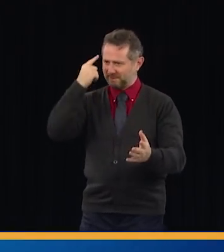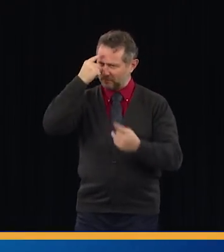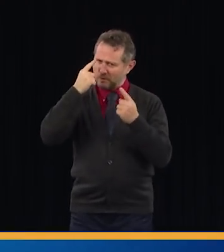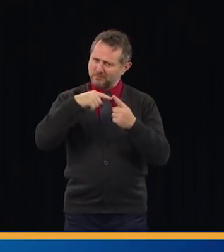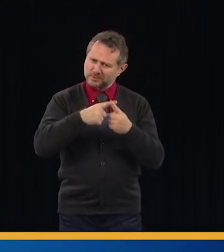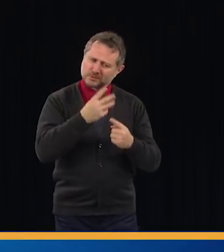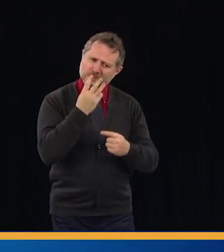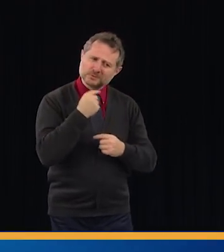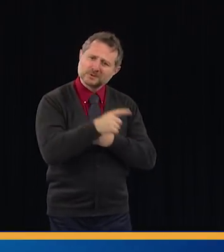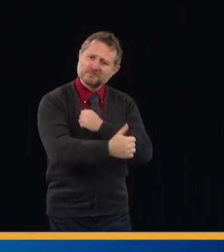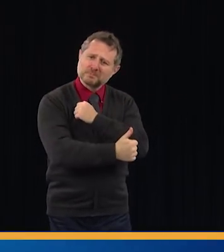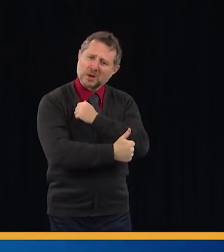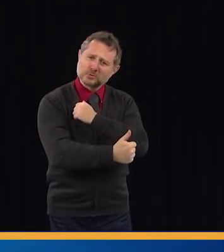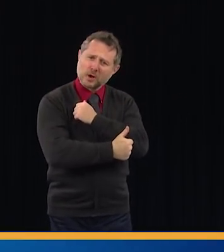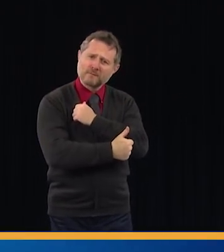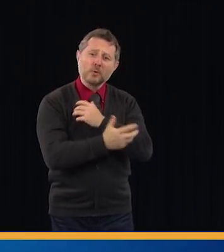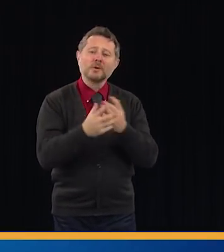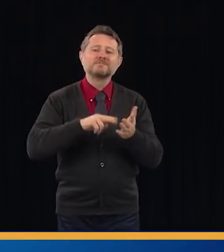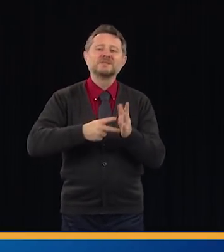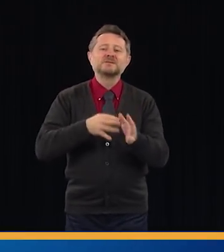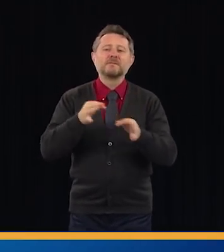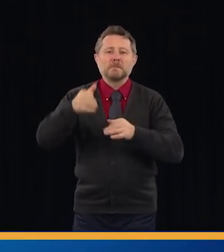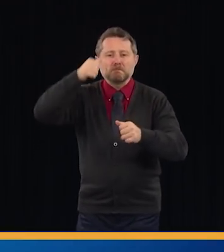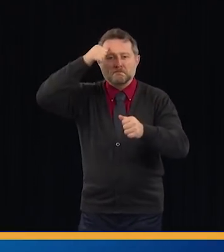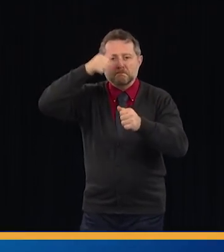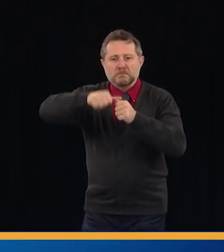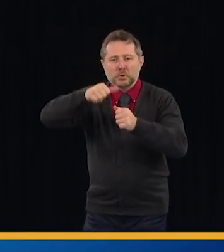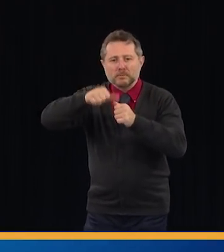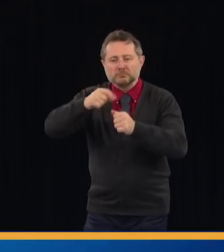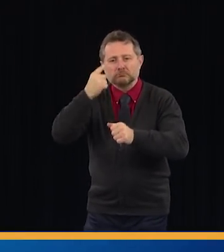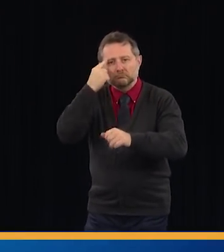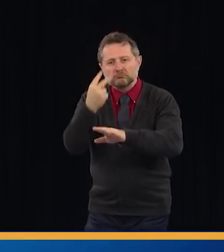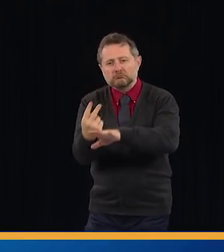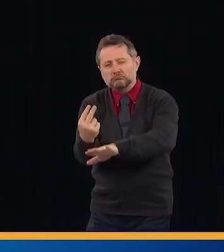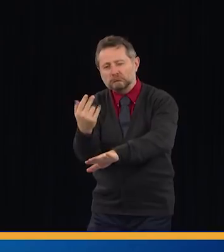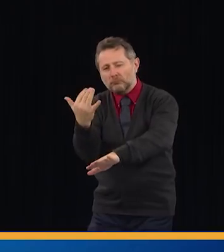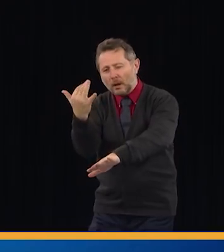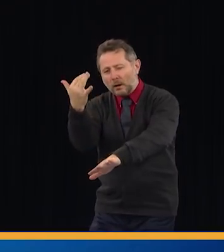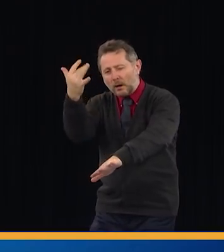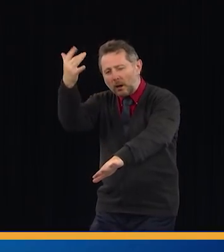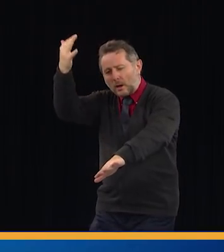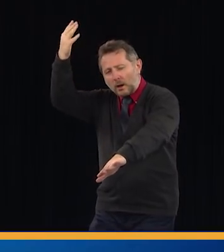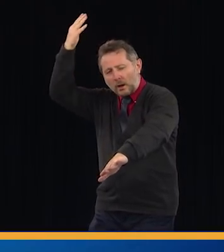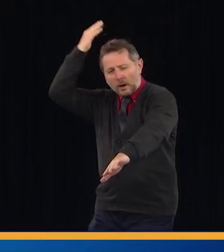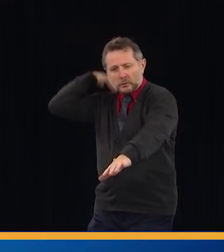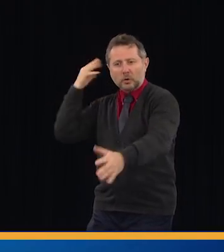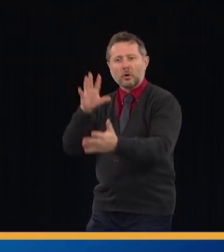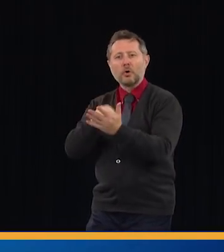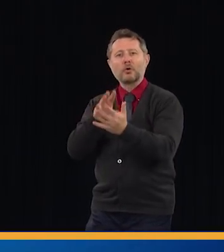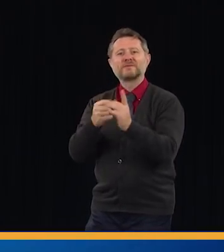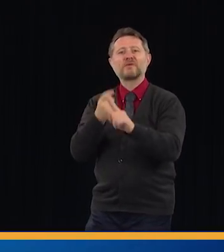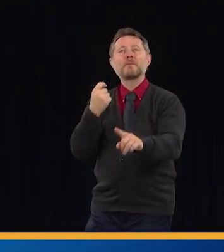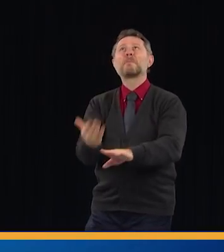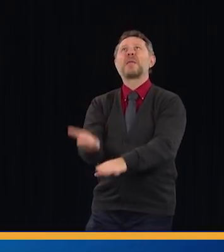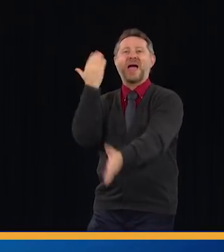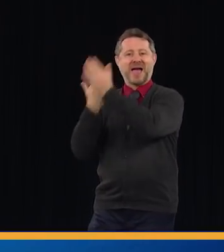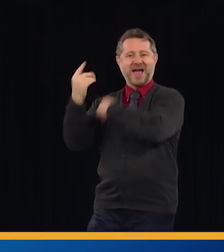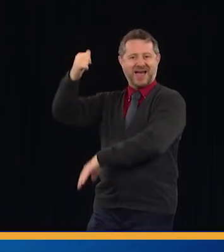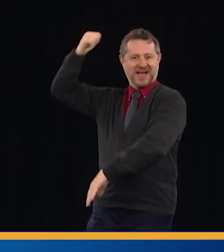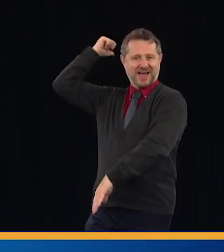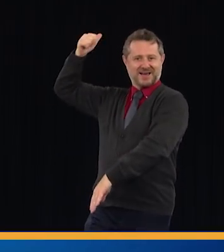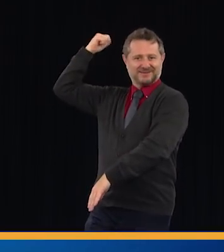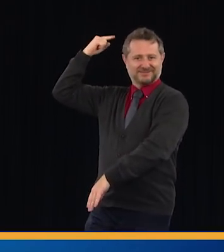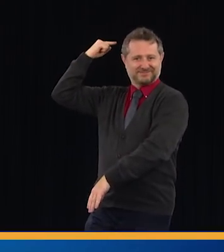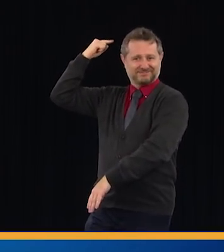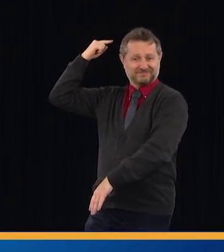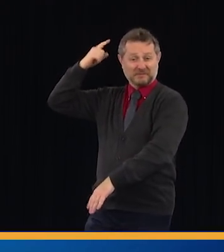Passover says we remember the past, we learn from the past, we remember